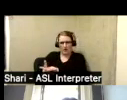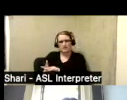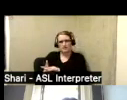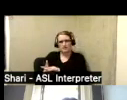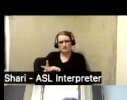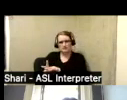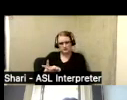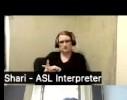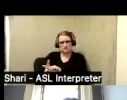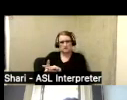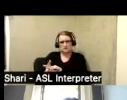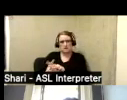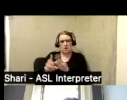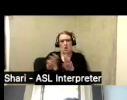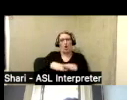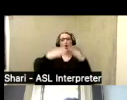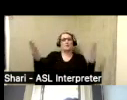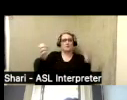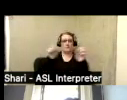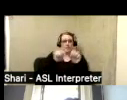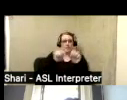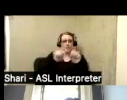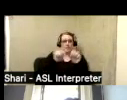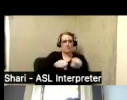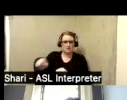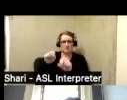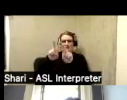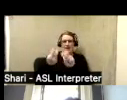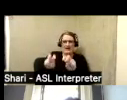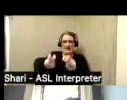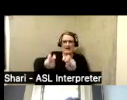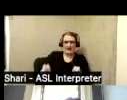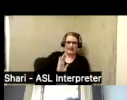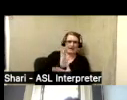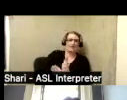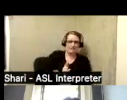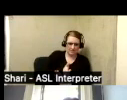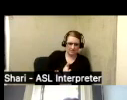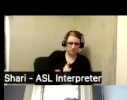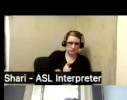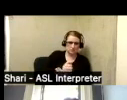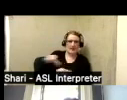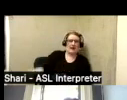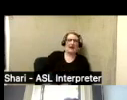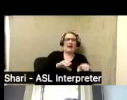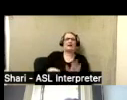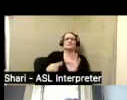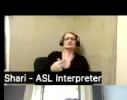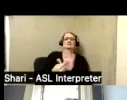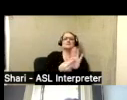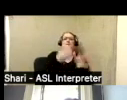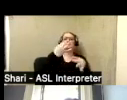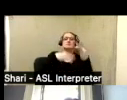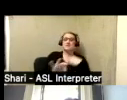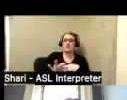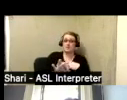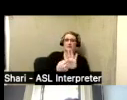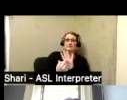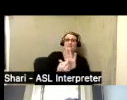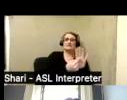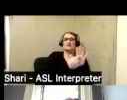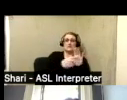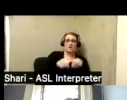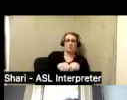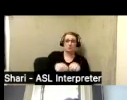objects opens up the possibility of analytic intervention and acts as a kind of symbolic supplement to the